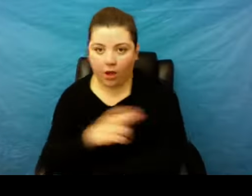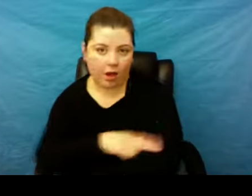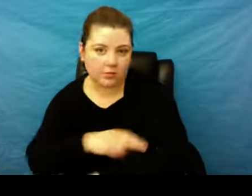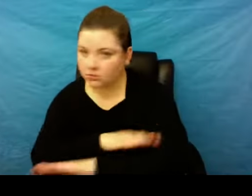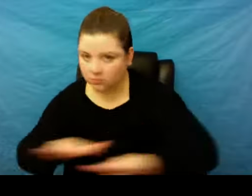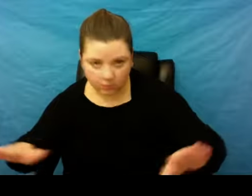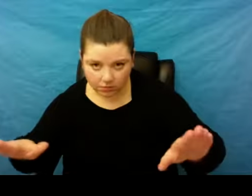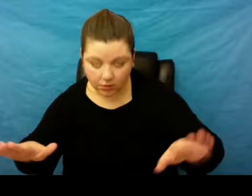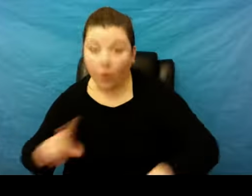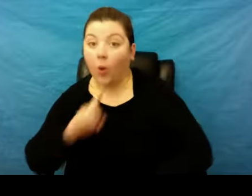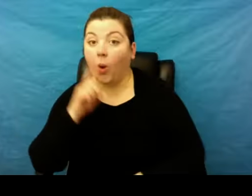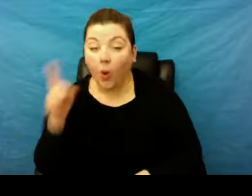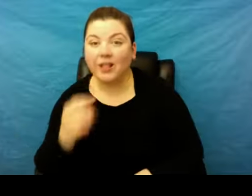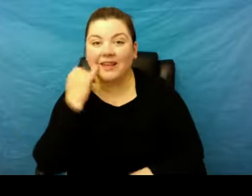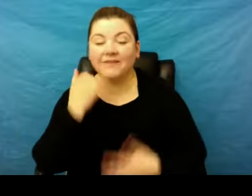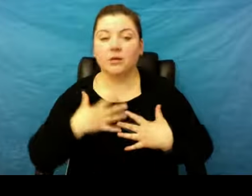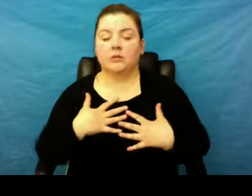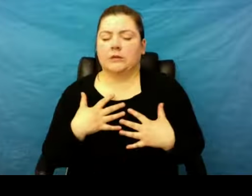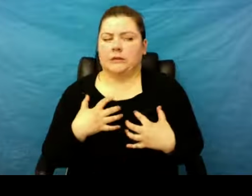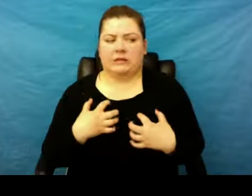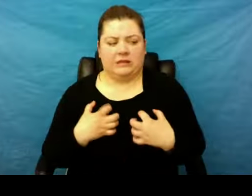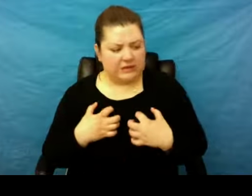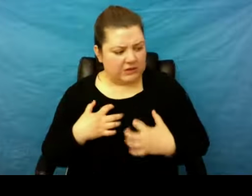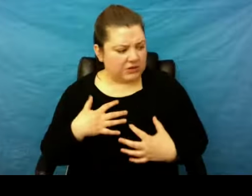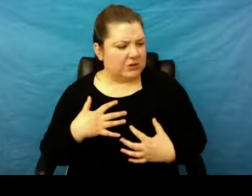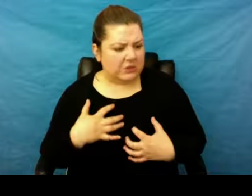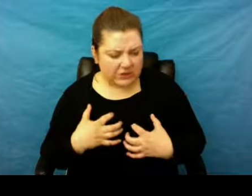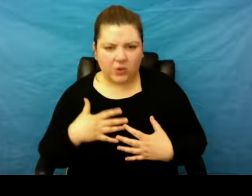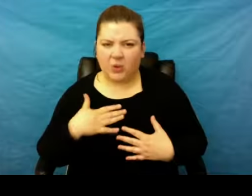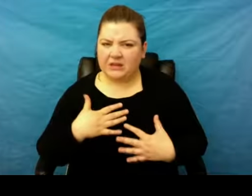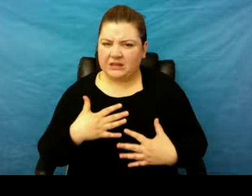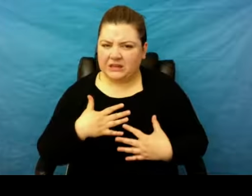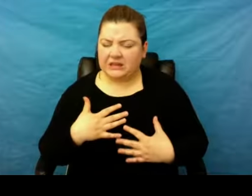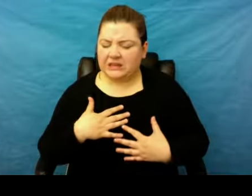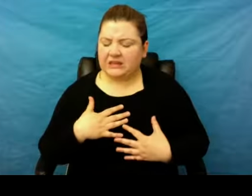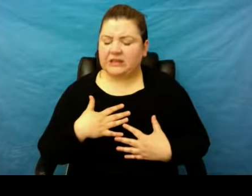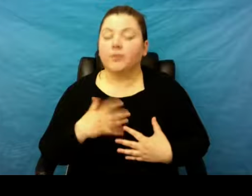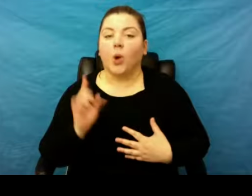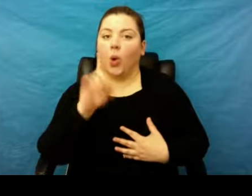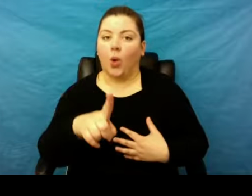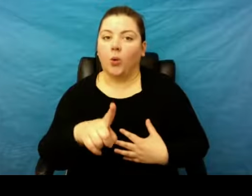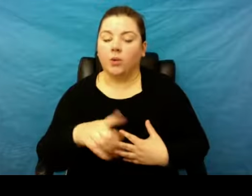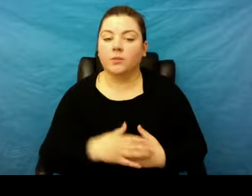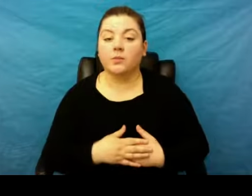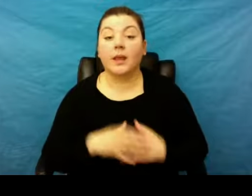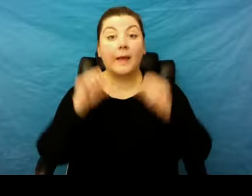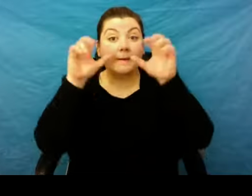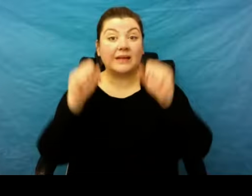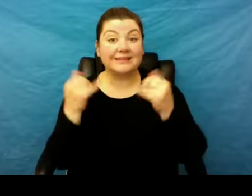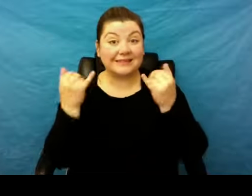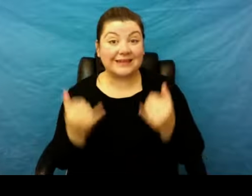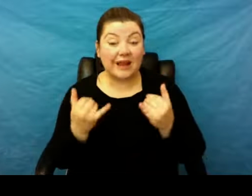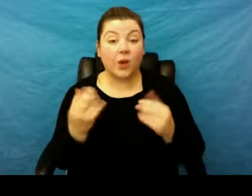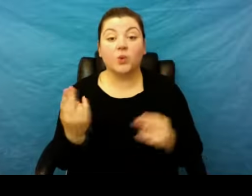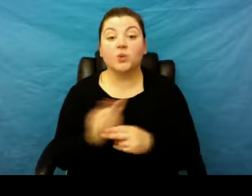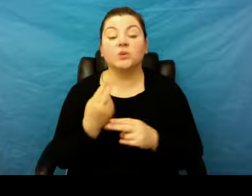going to the hospital is if you're short of breath. What is amazing now is during the COVID outbreak is the